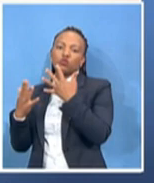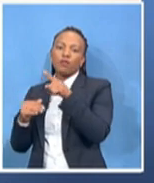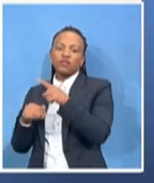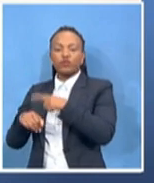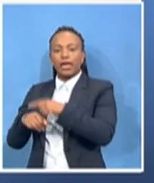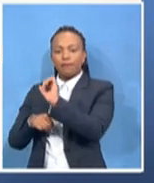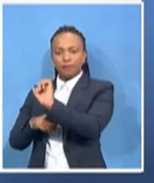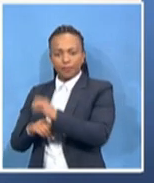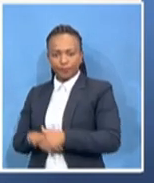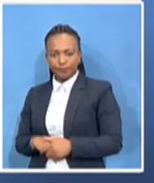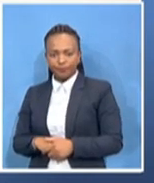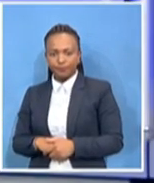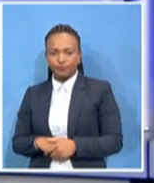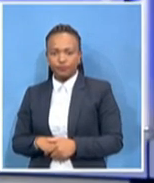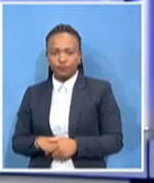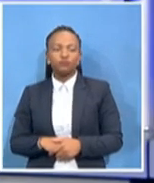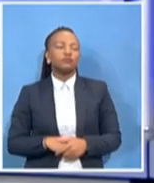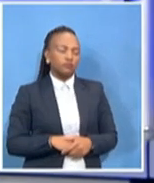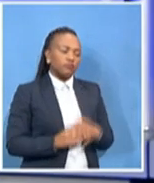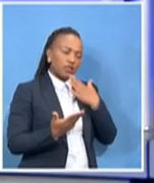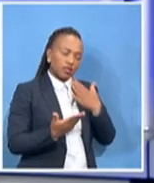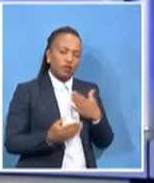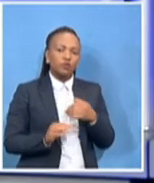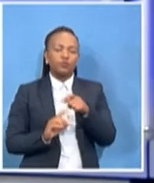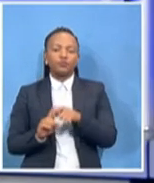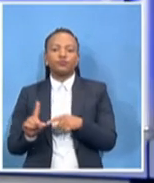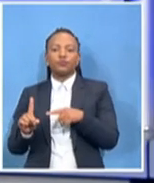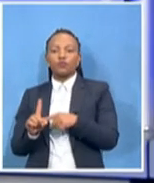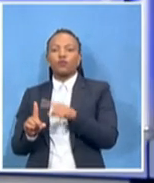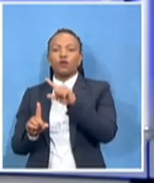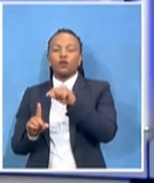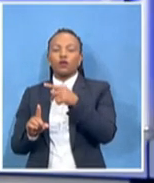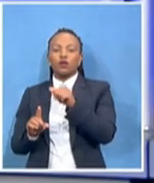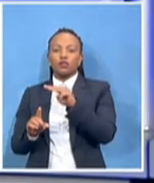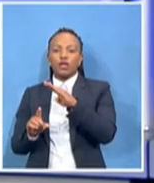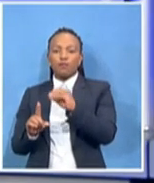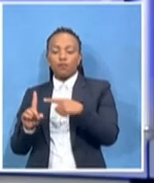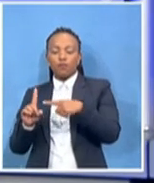No, thank you. Sinawo Tambo is with the EFF. He's the head of presidency at EFF.